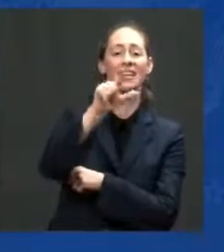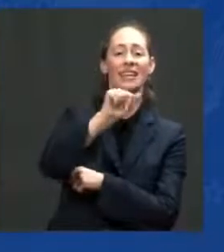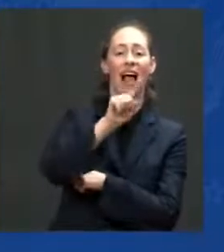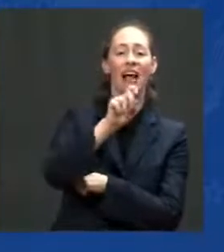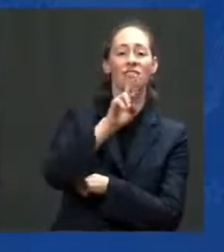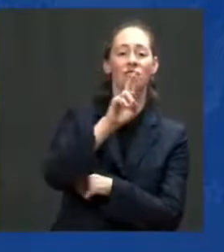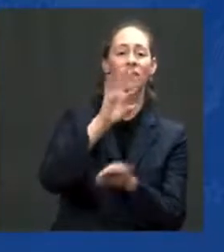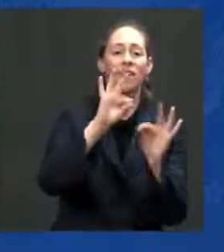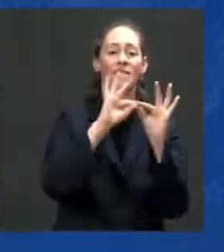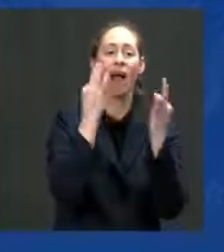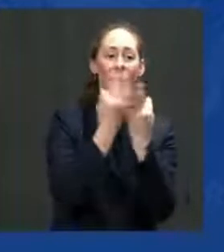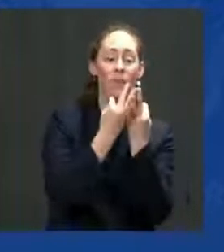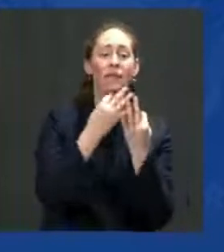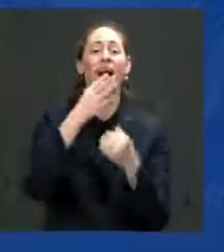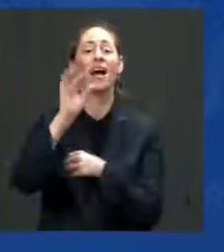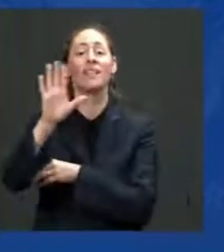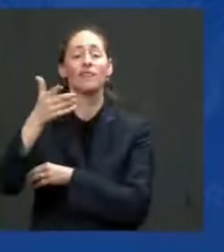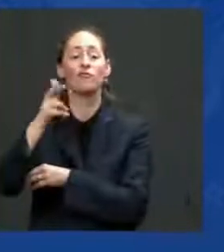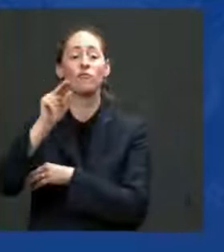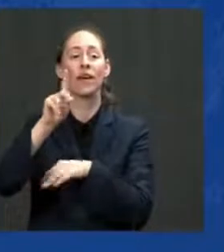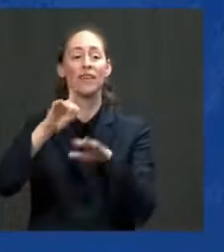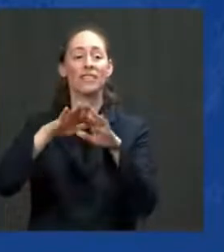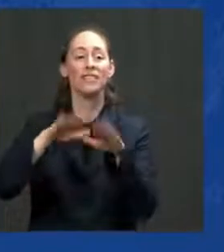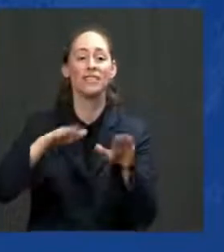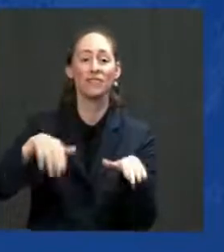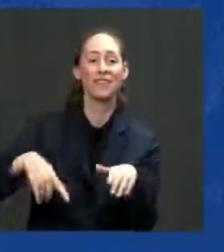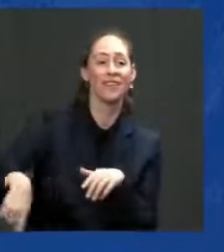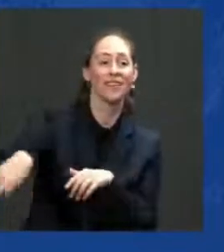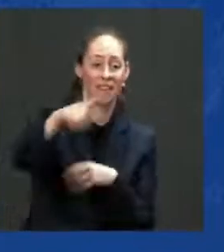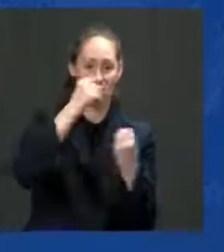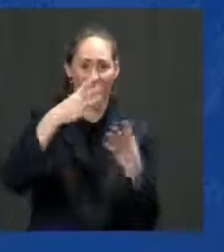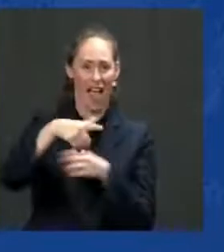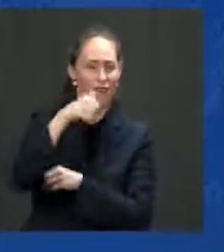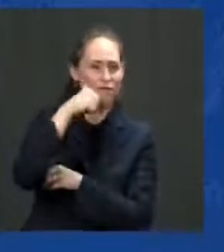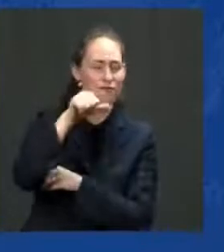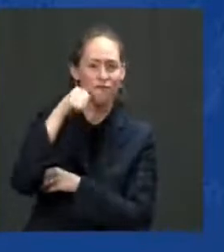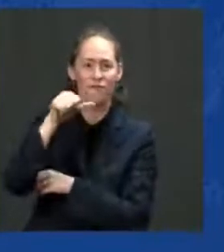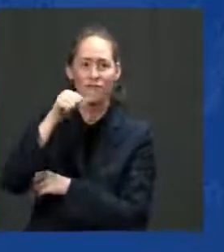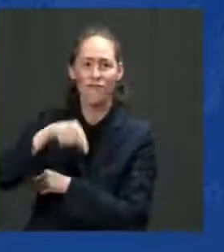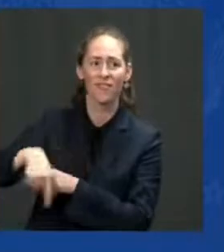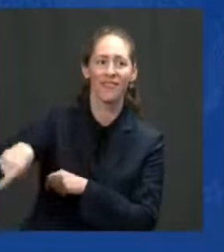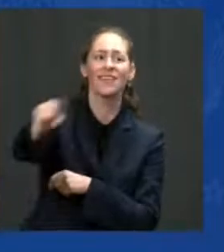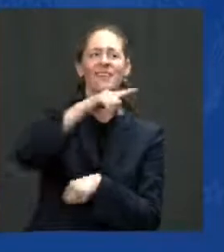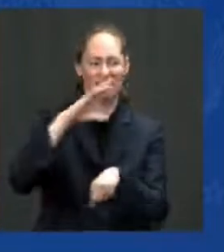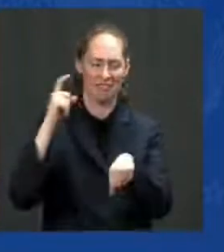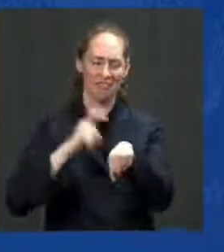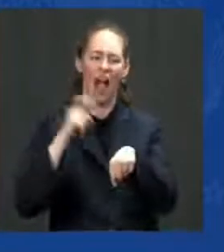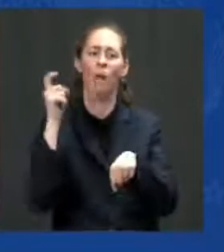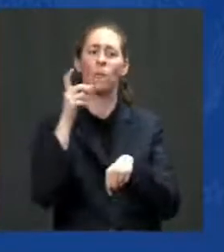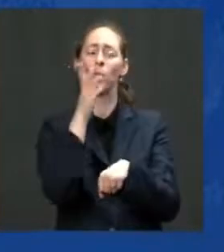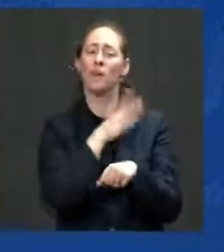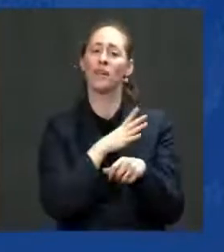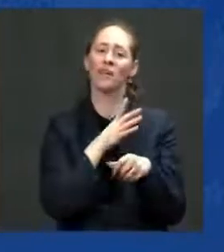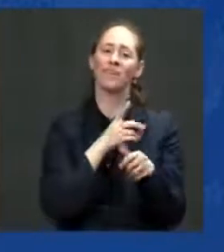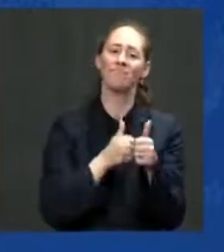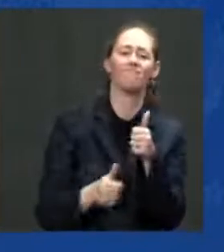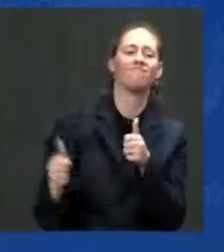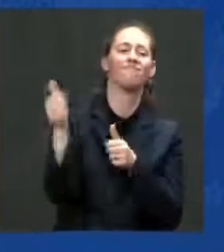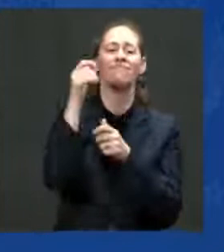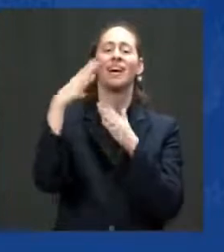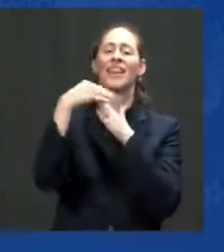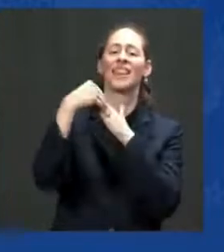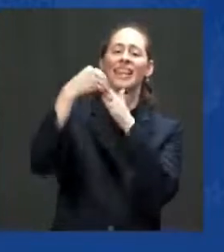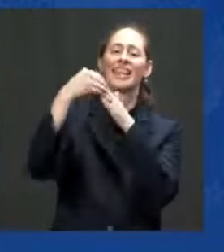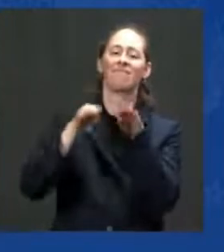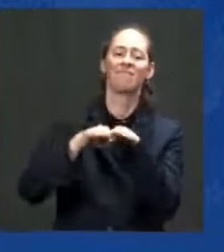women, you had no choice. It's about time they stepped up, right, guys? Anyway, all kidding aside, your team stepped off